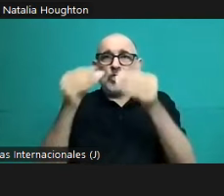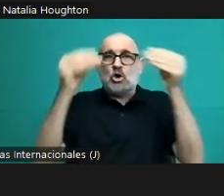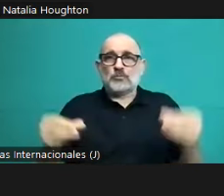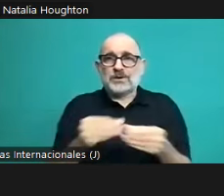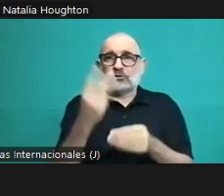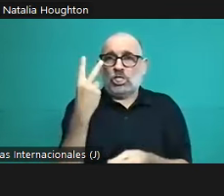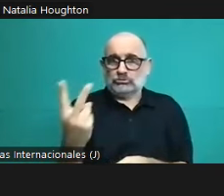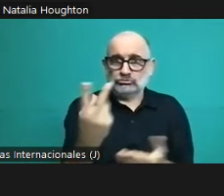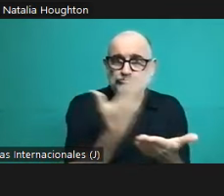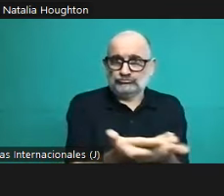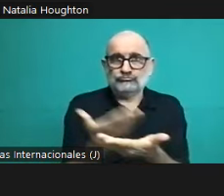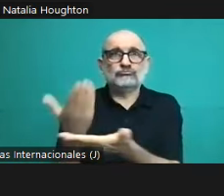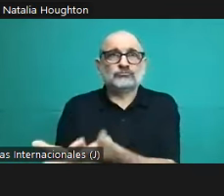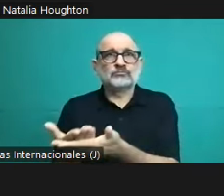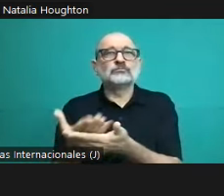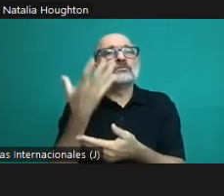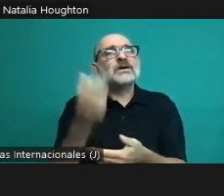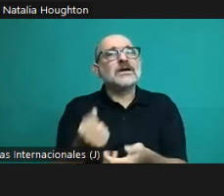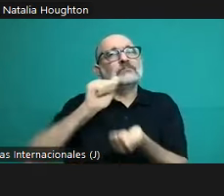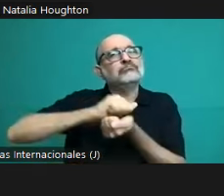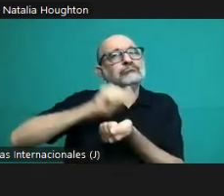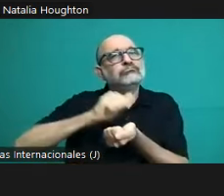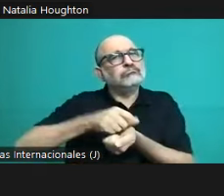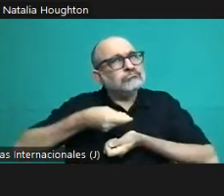deploying and that we're making use of in this webinar